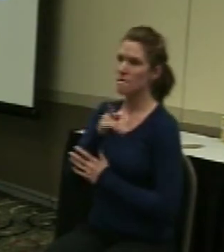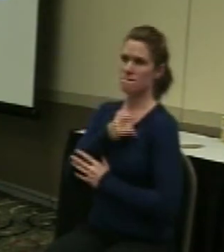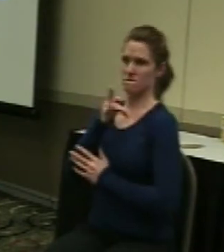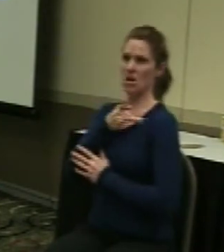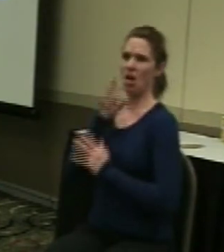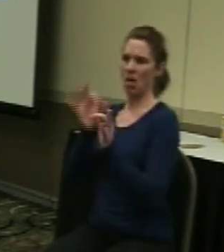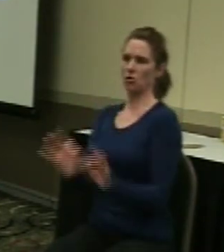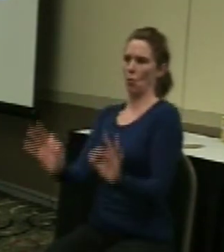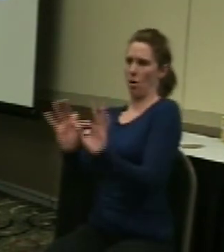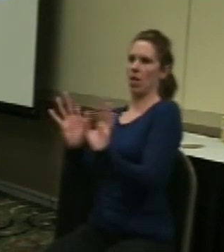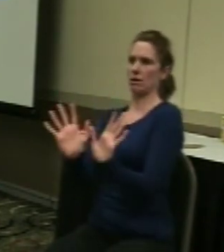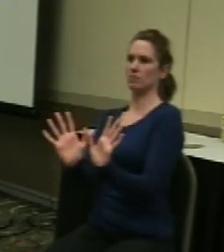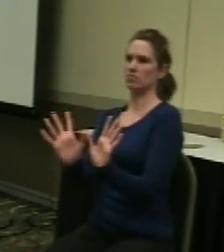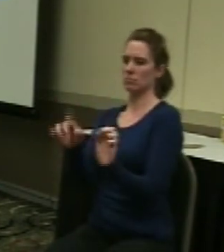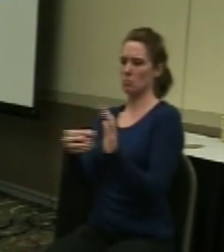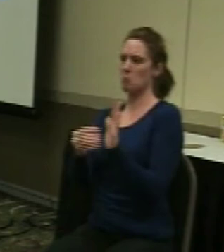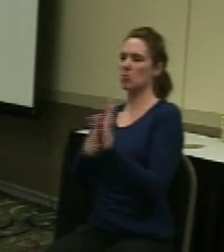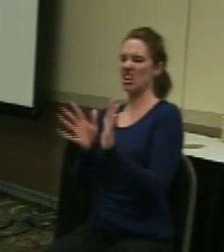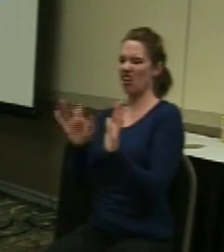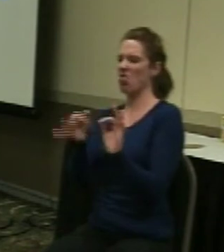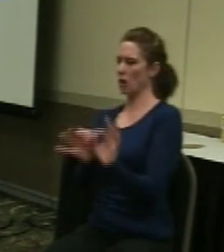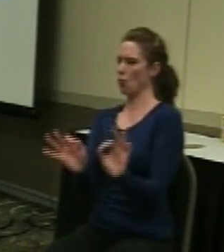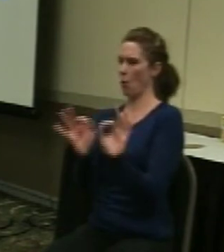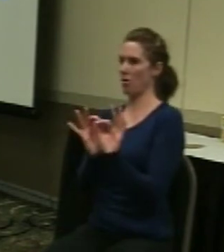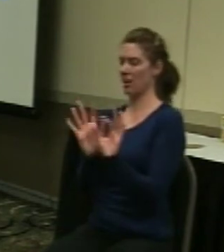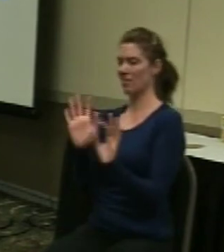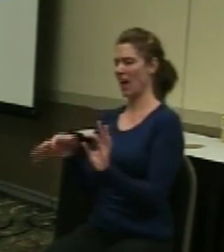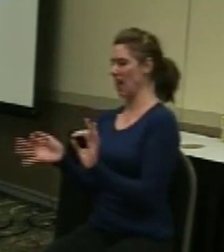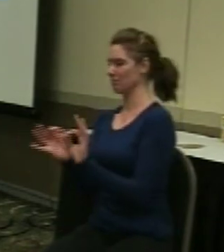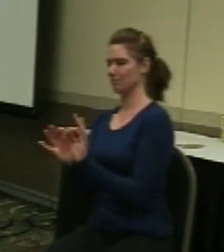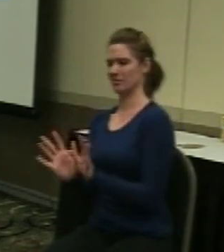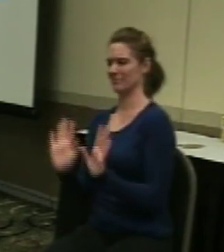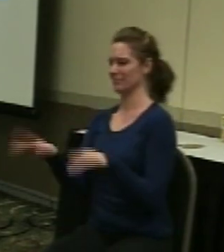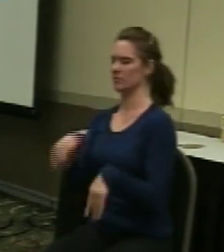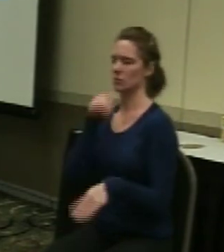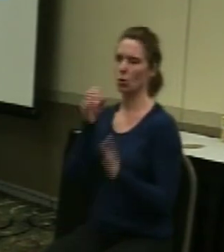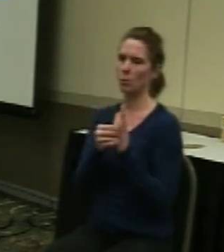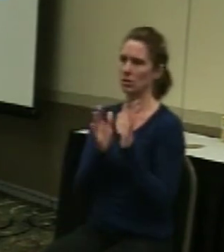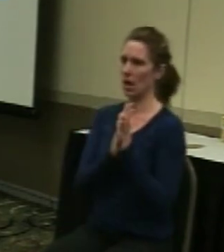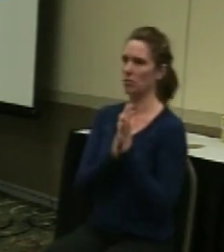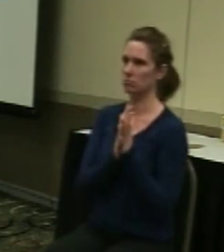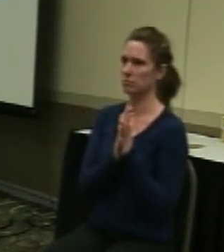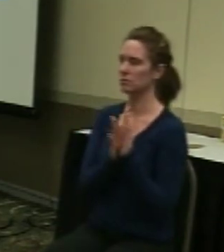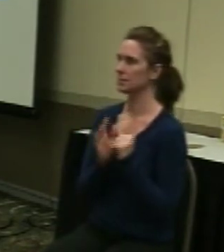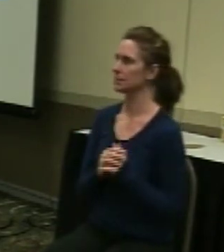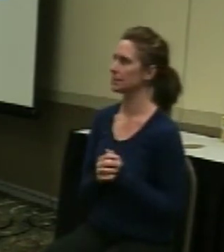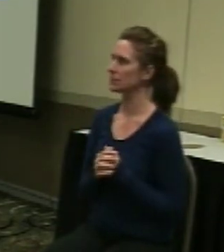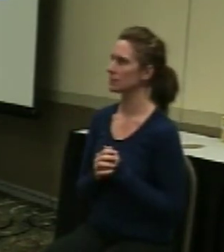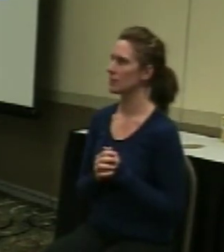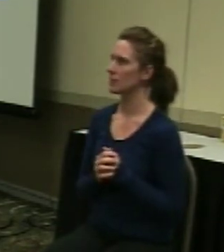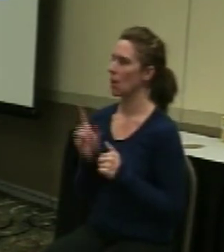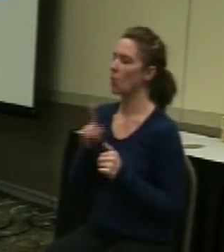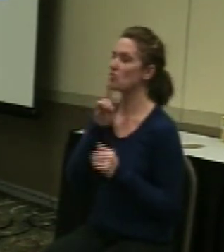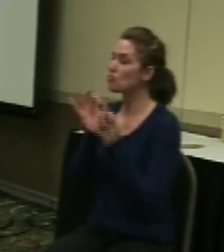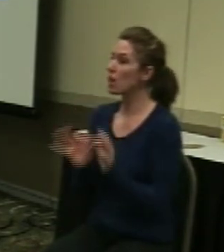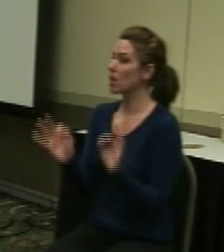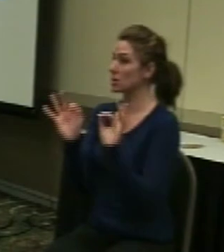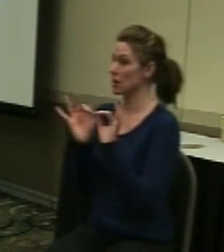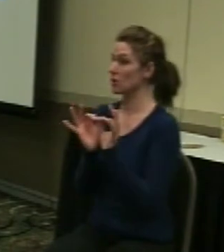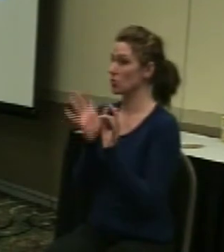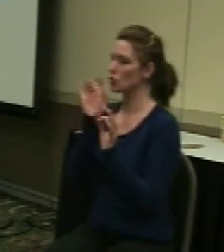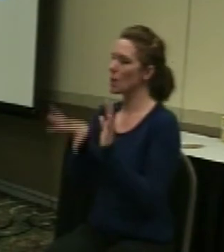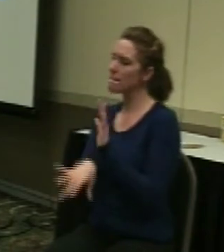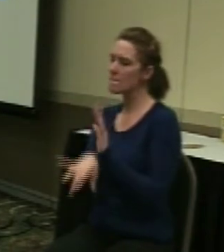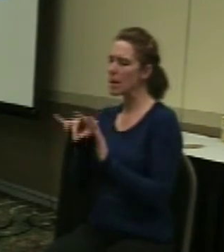be worthwhile. What contribution to this meeting would really be significant? So then you will pick and